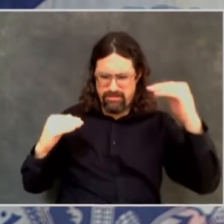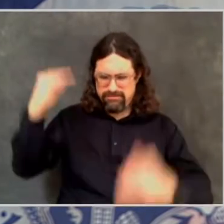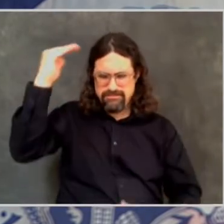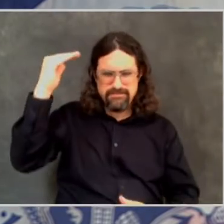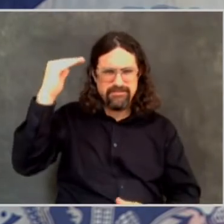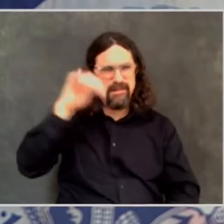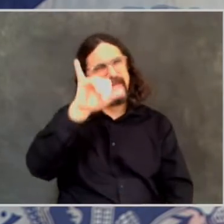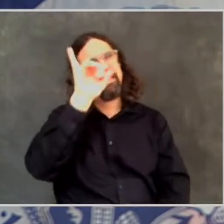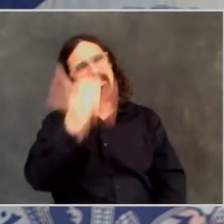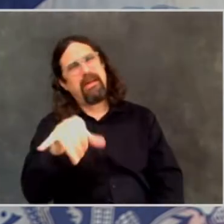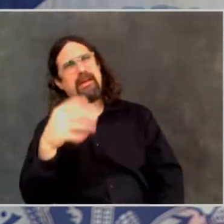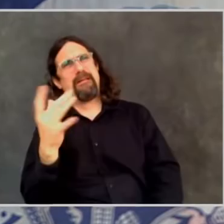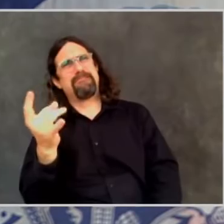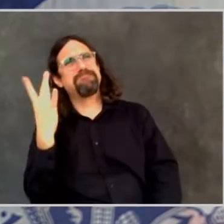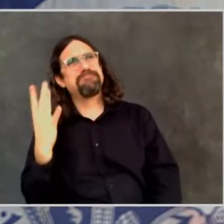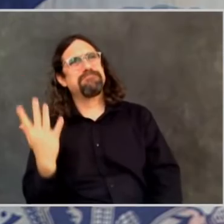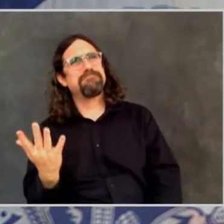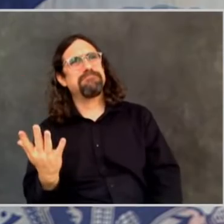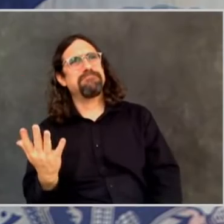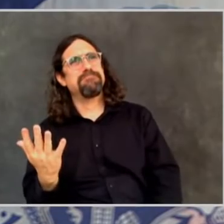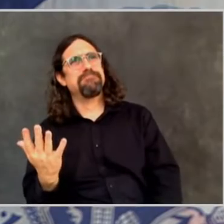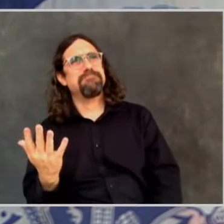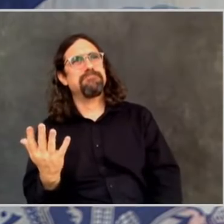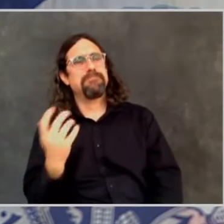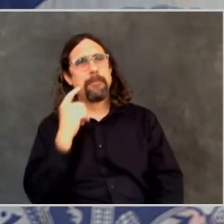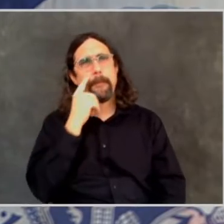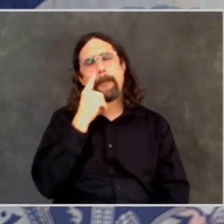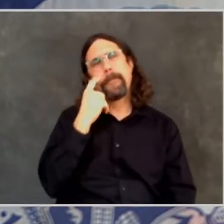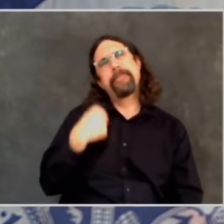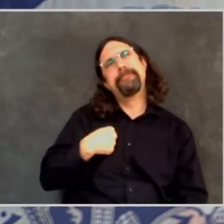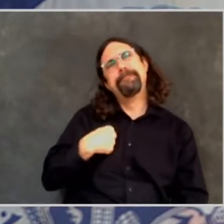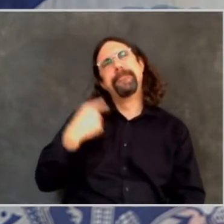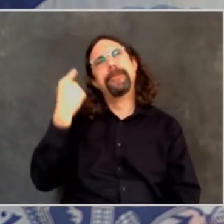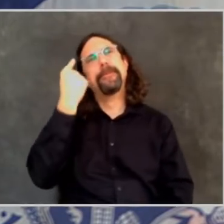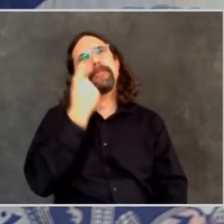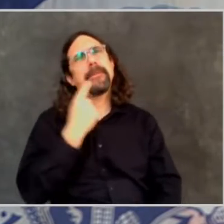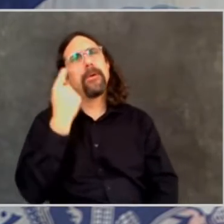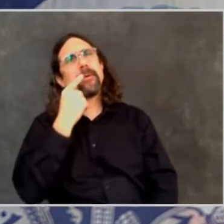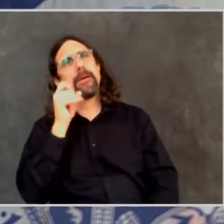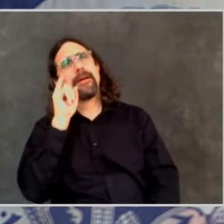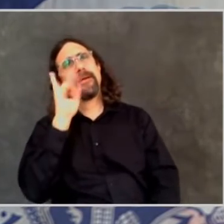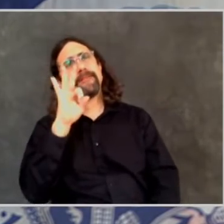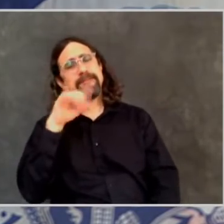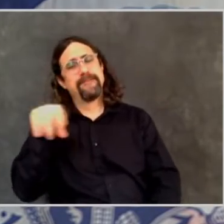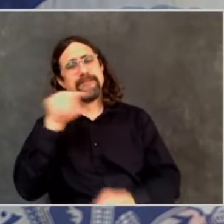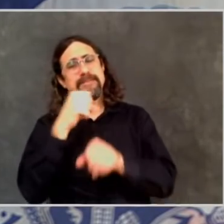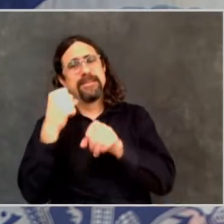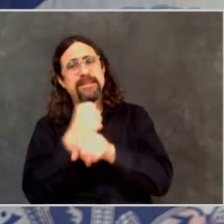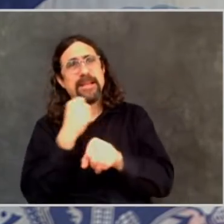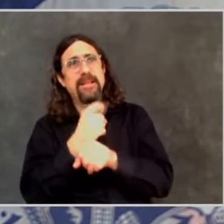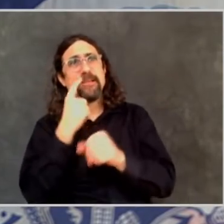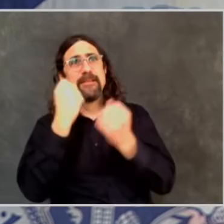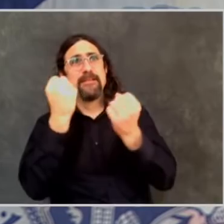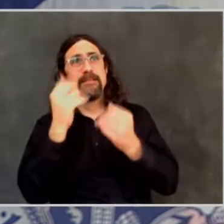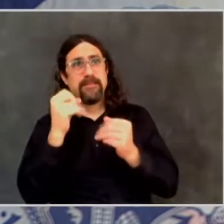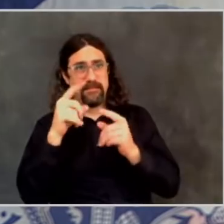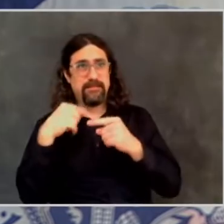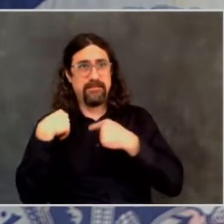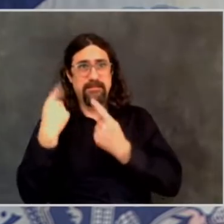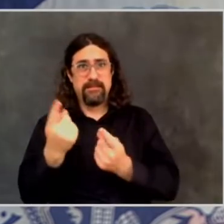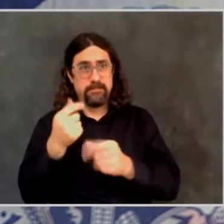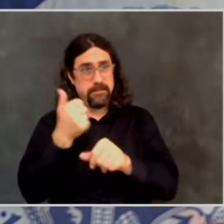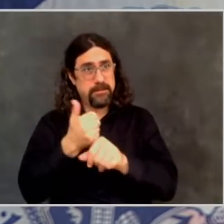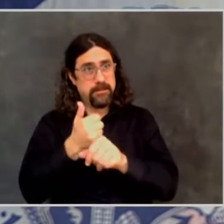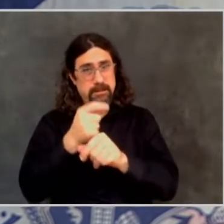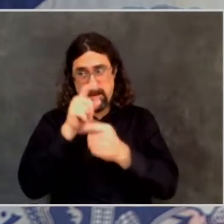or whether the disparity is much worse than this data would indicate. That's one